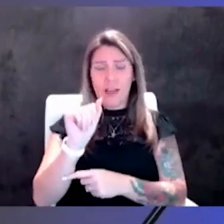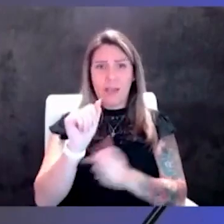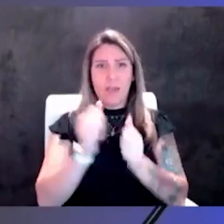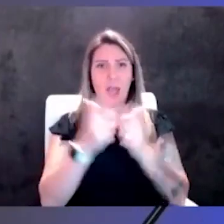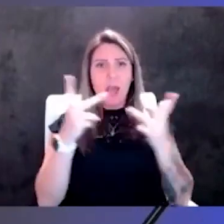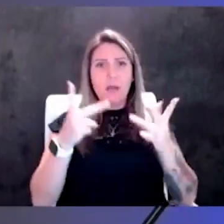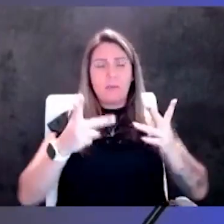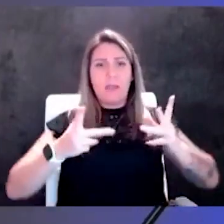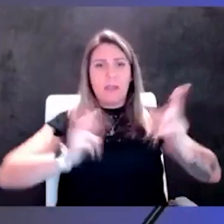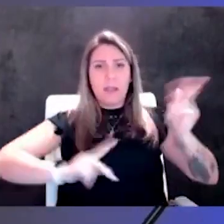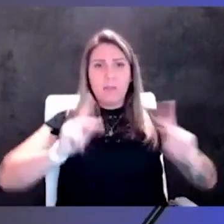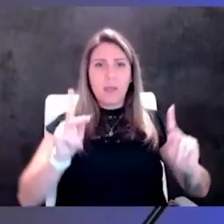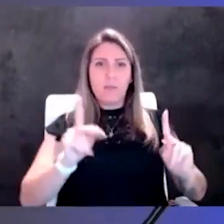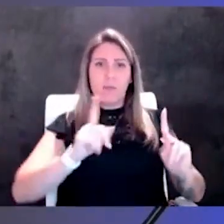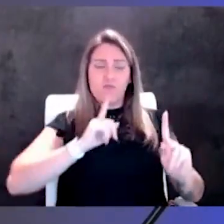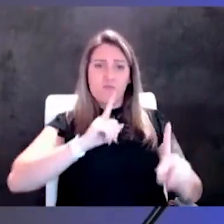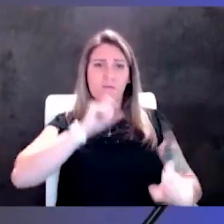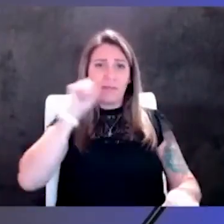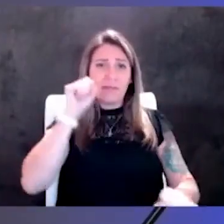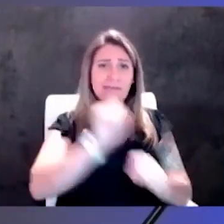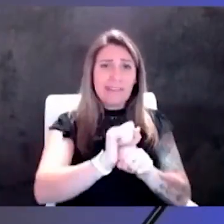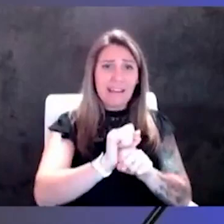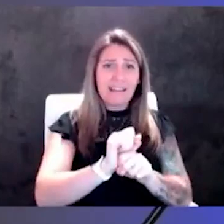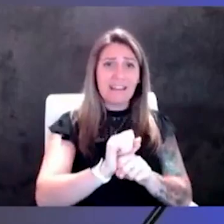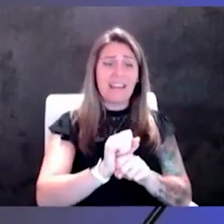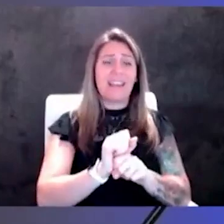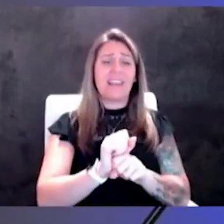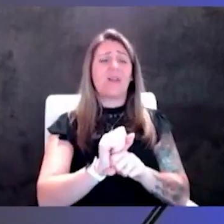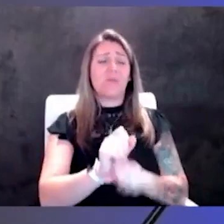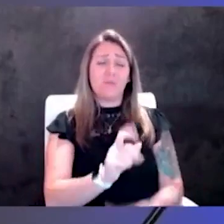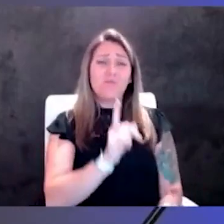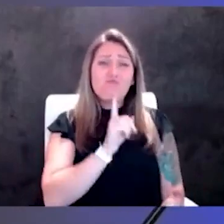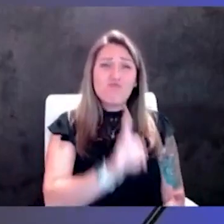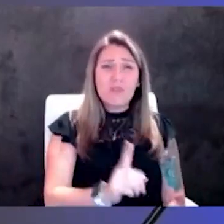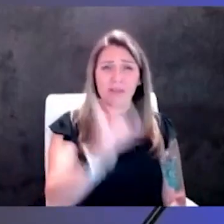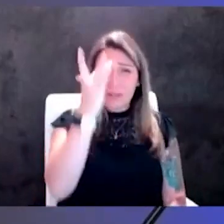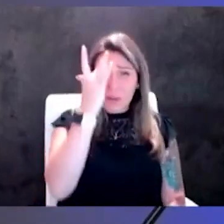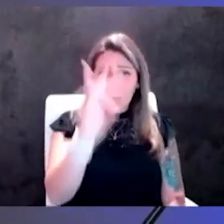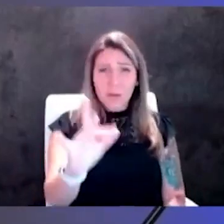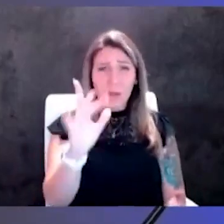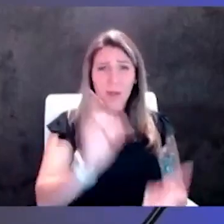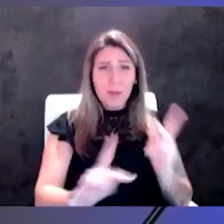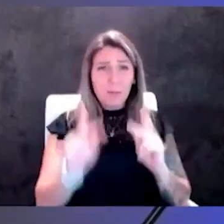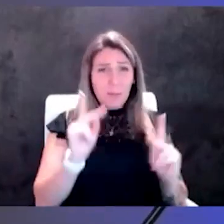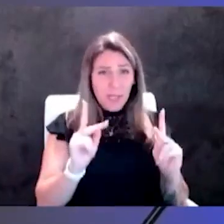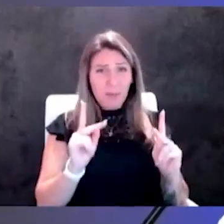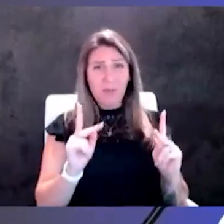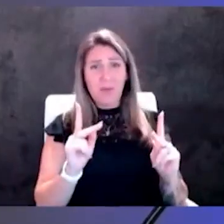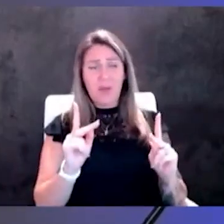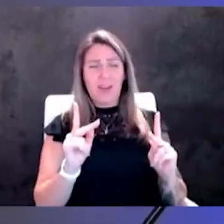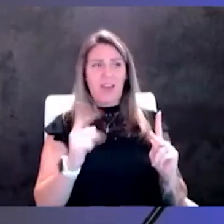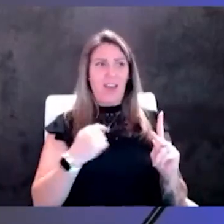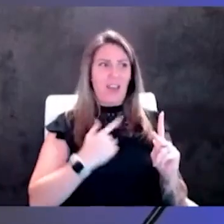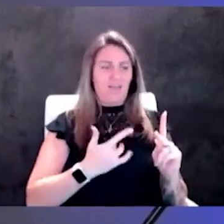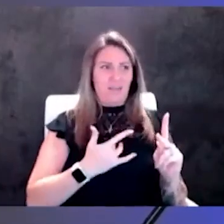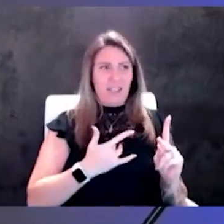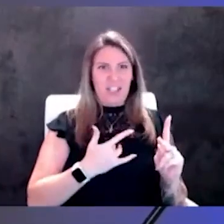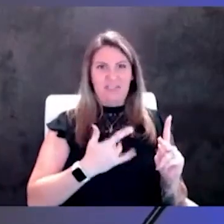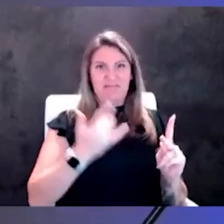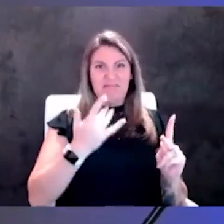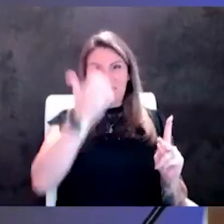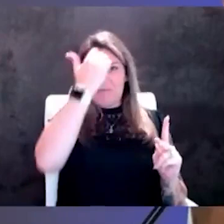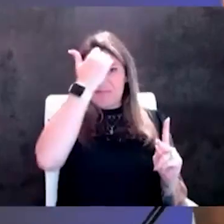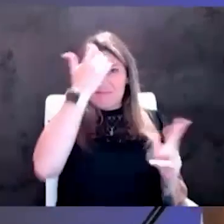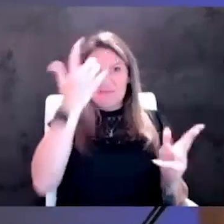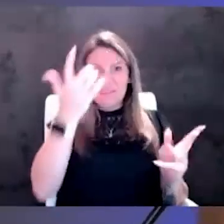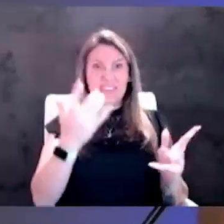truly dedicated, really intelligent people. They just make me feel stupid sometimes, you know, at